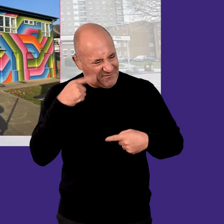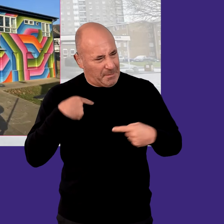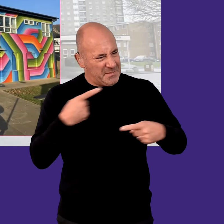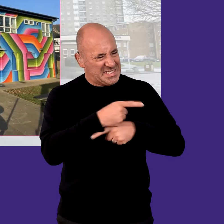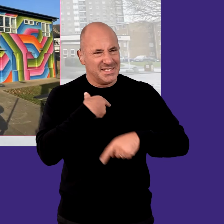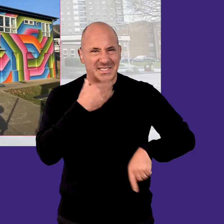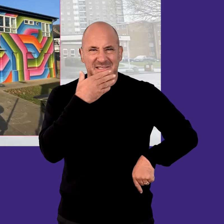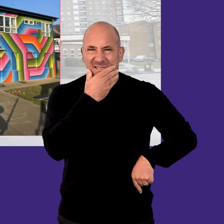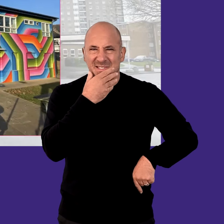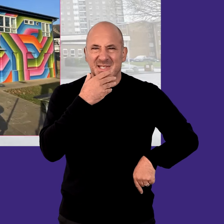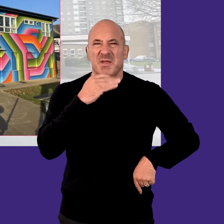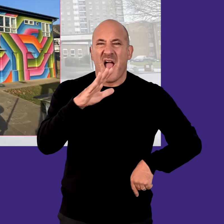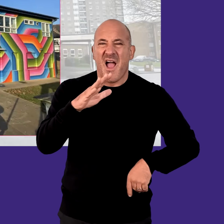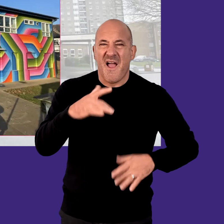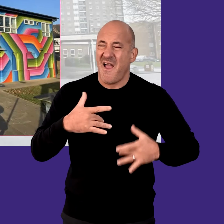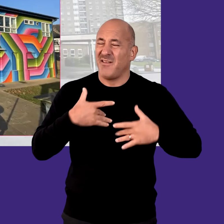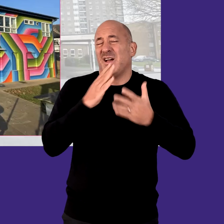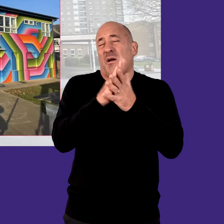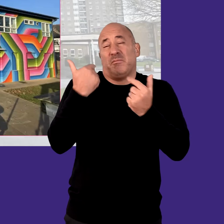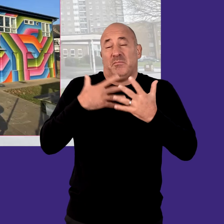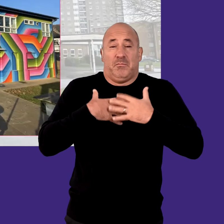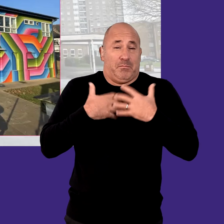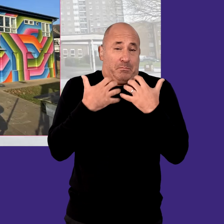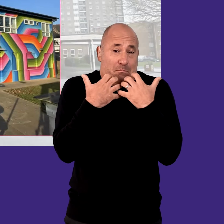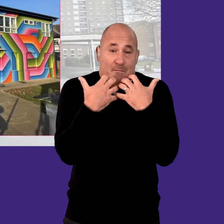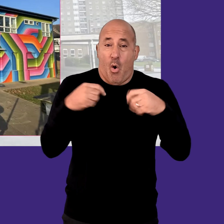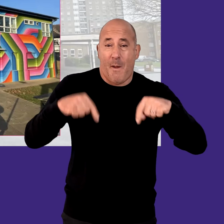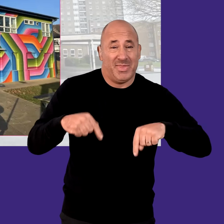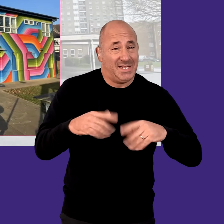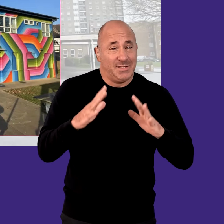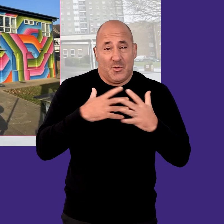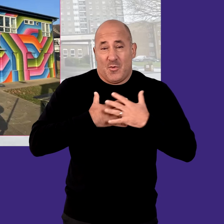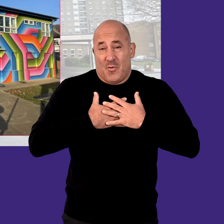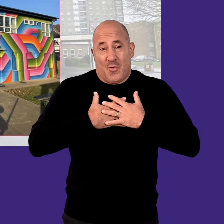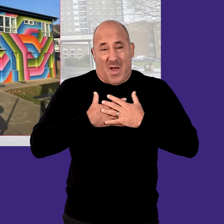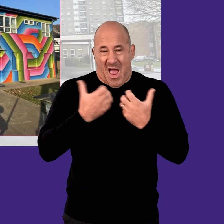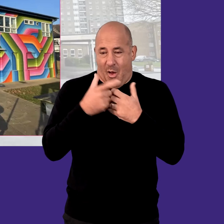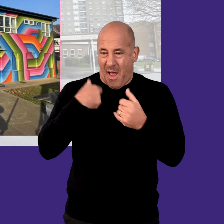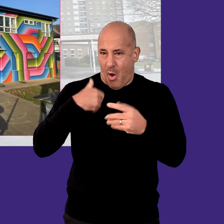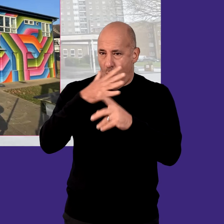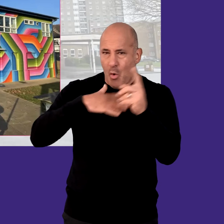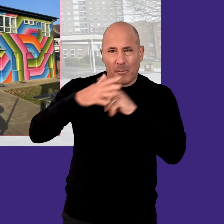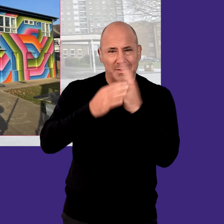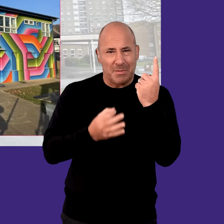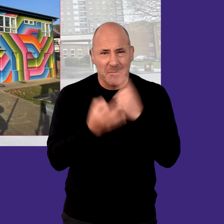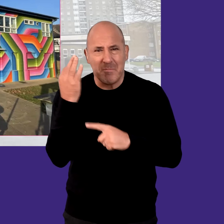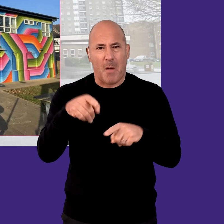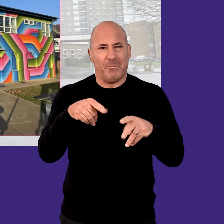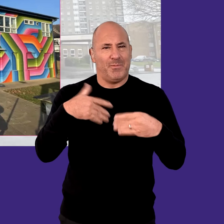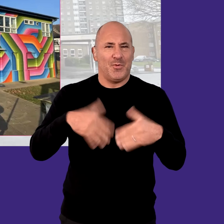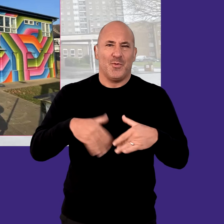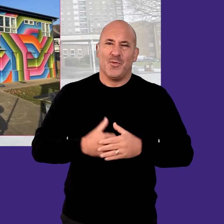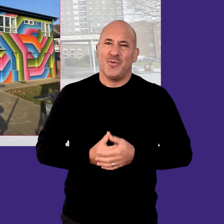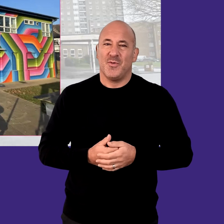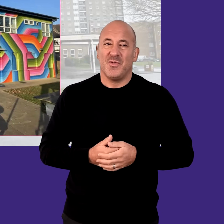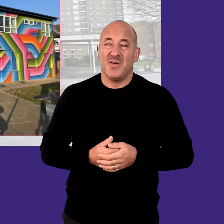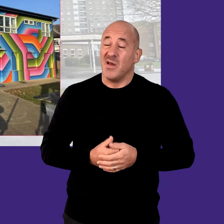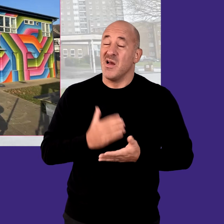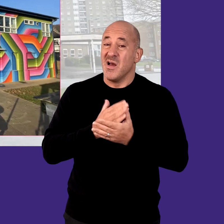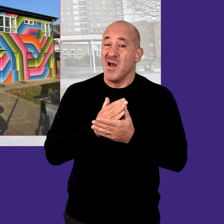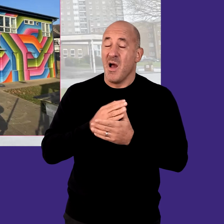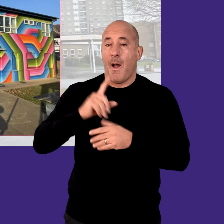I've babbled and I might have missed a little bit of what I'm wanting to say, but yeah, I just feel like I'm really passionate about it,